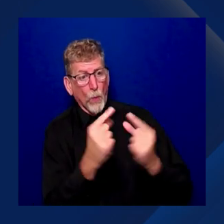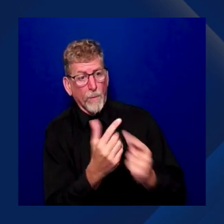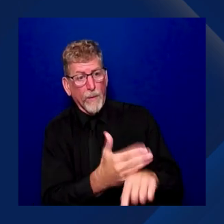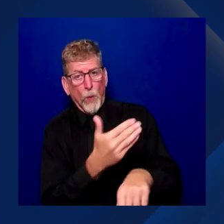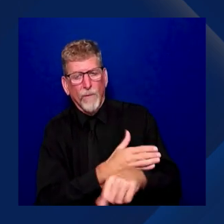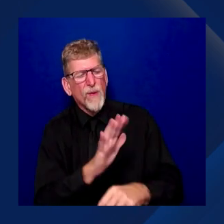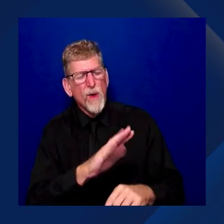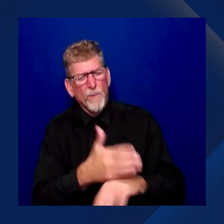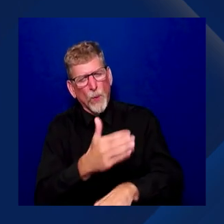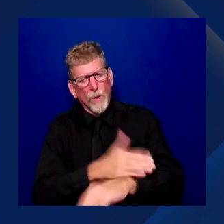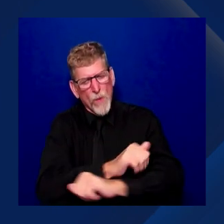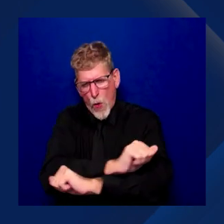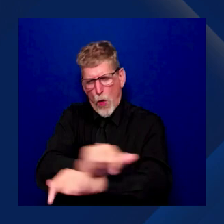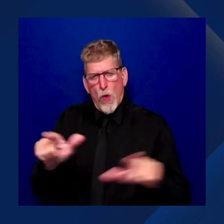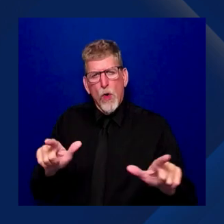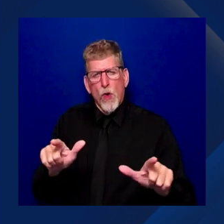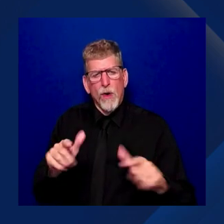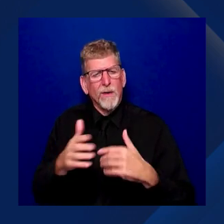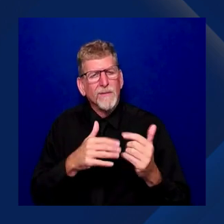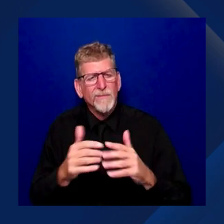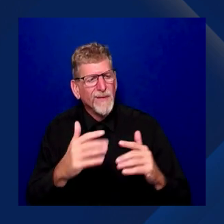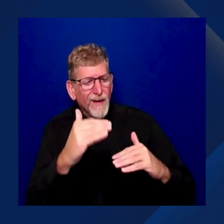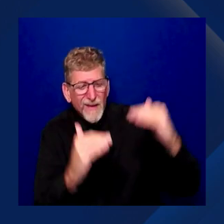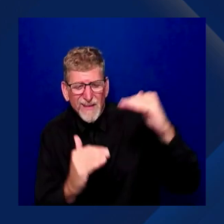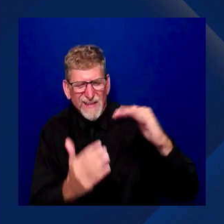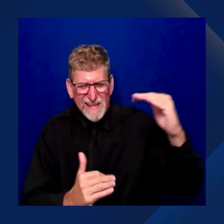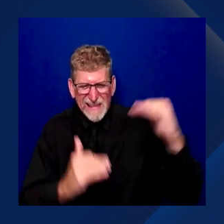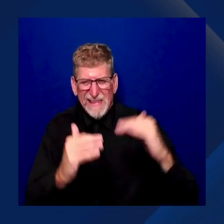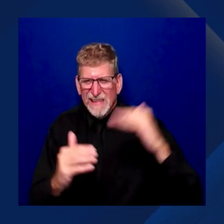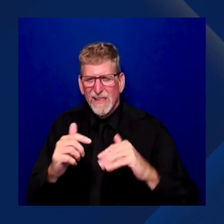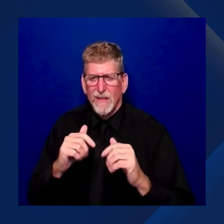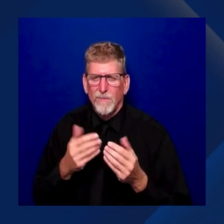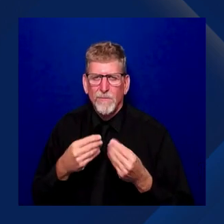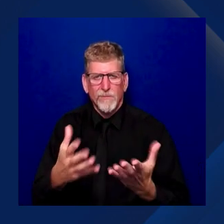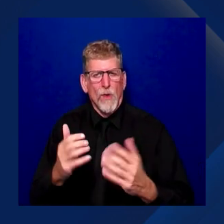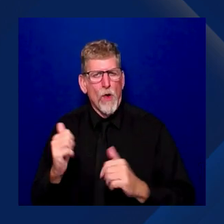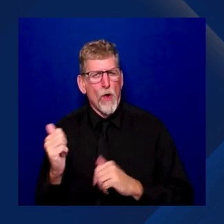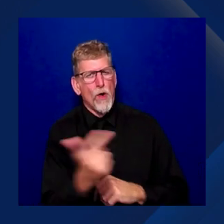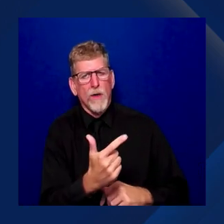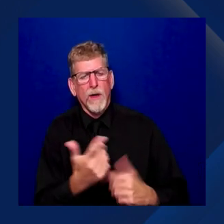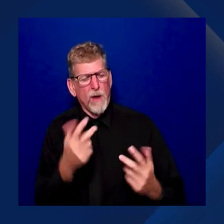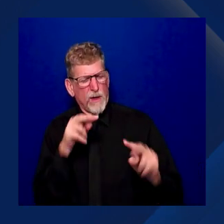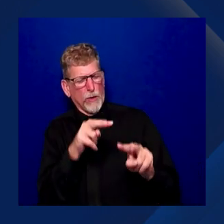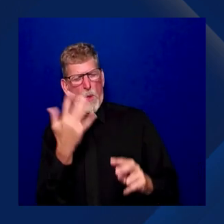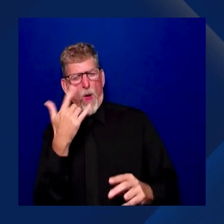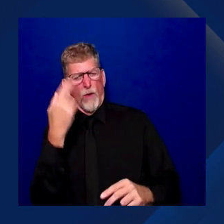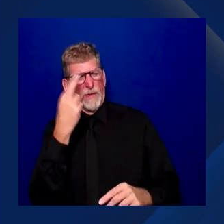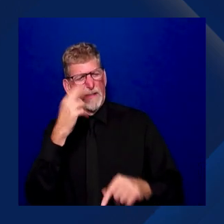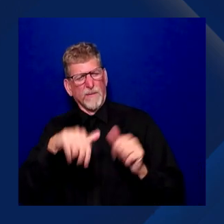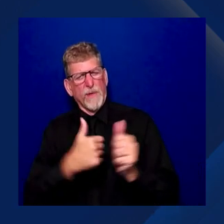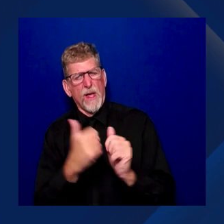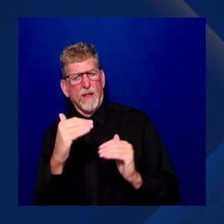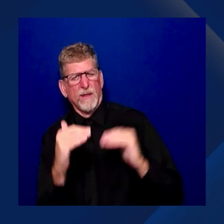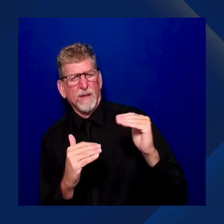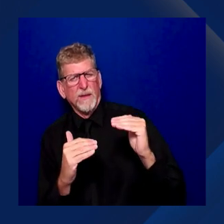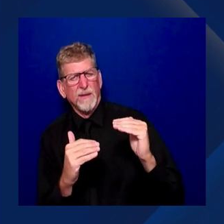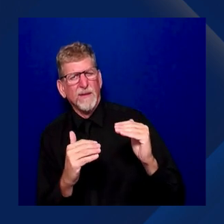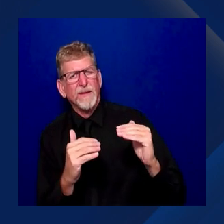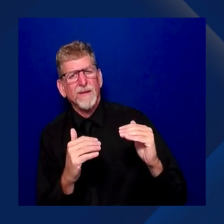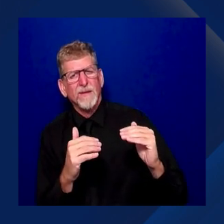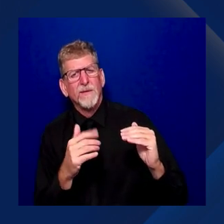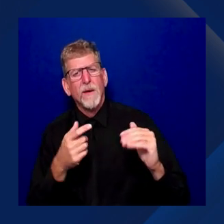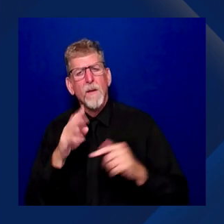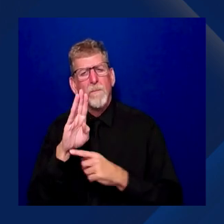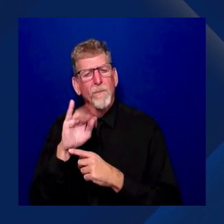and those drivers of the disparities being implicit bias and systemic racism. Working with our